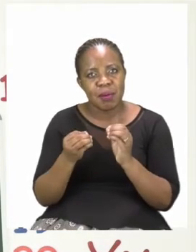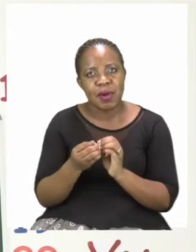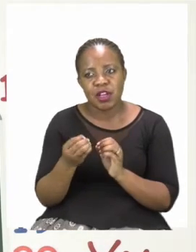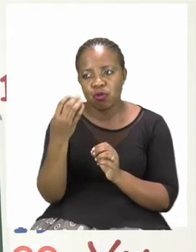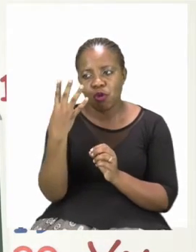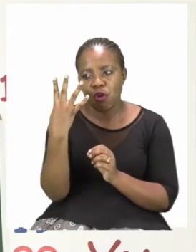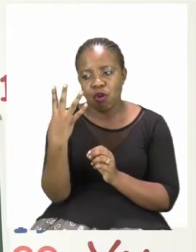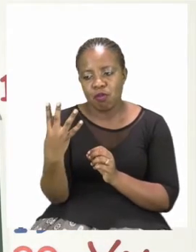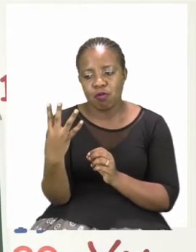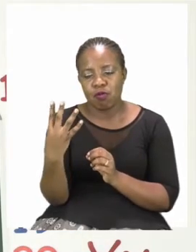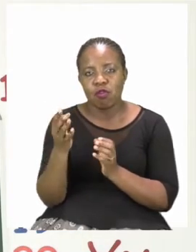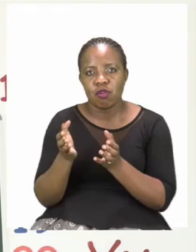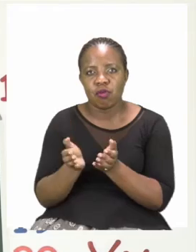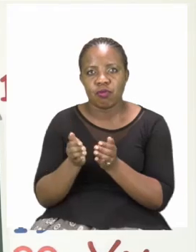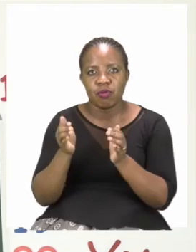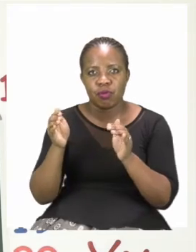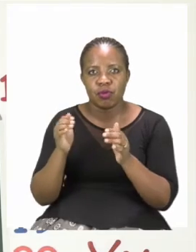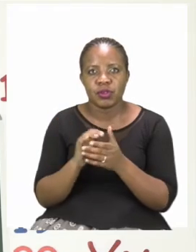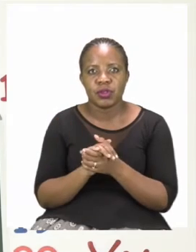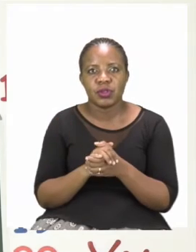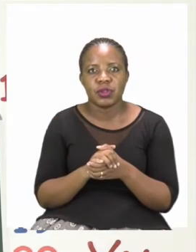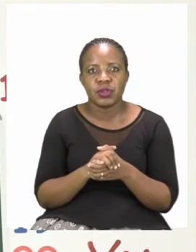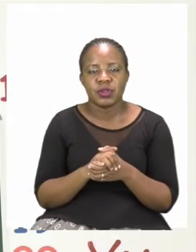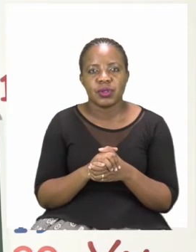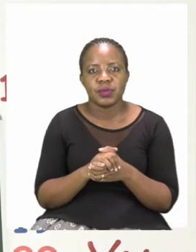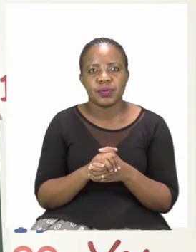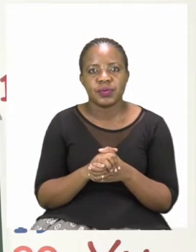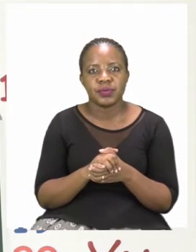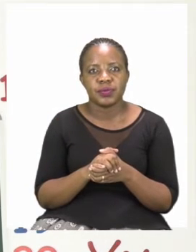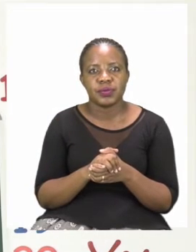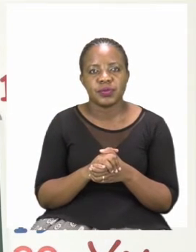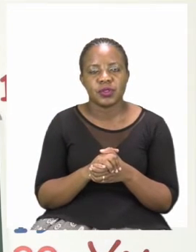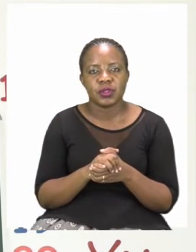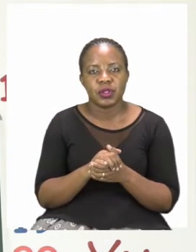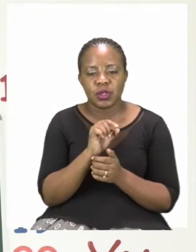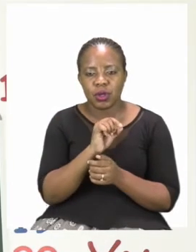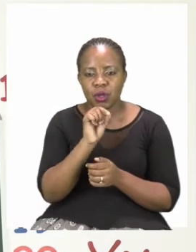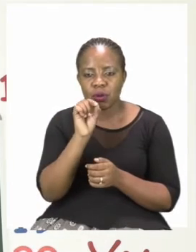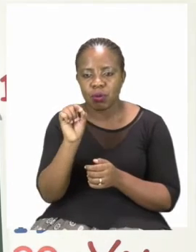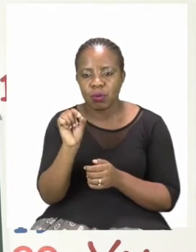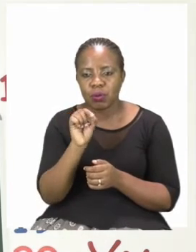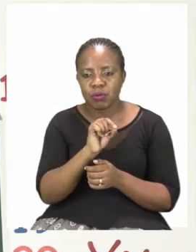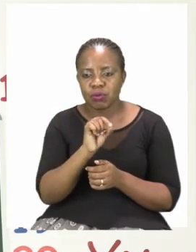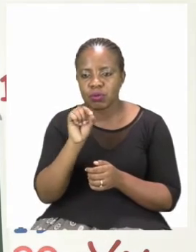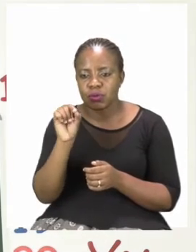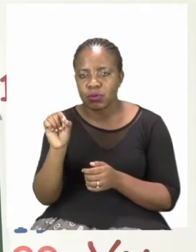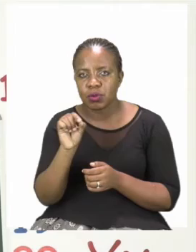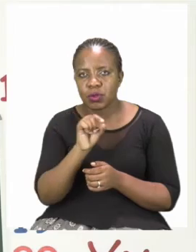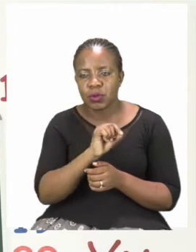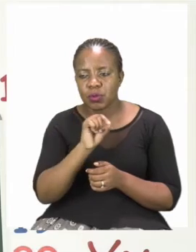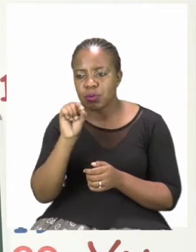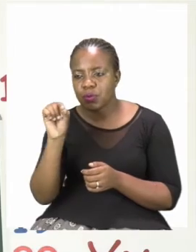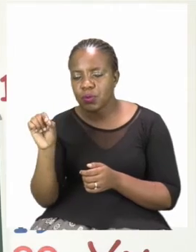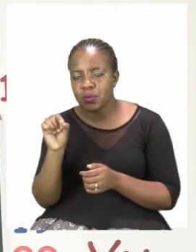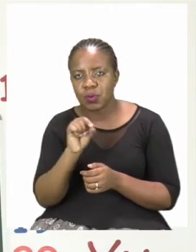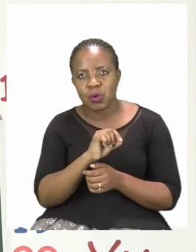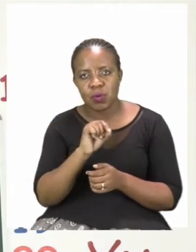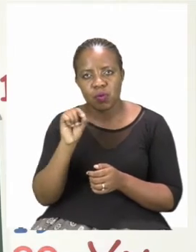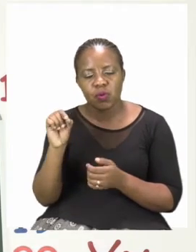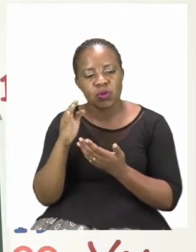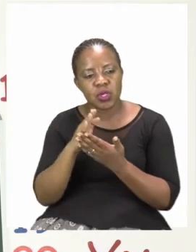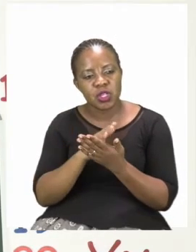each picture of the story in order. Then, I want you to try and tell the story in